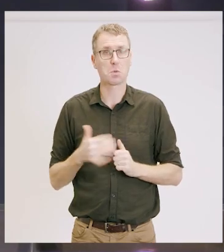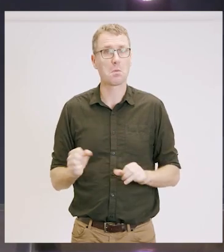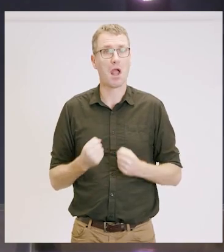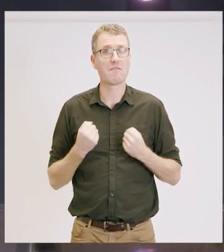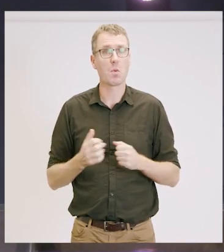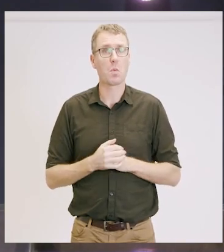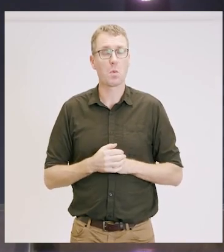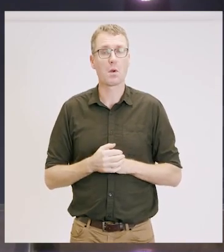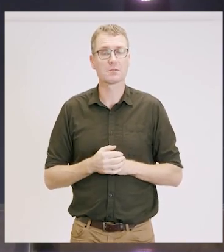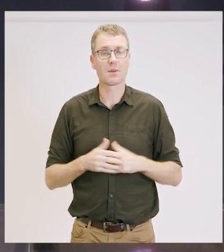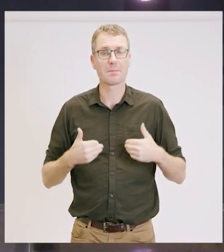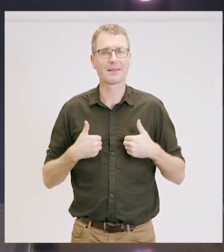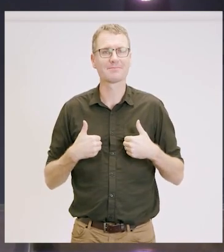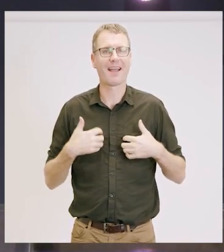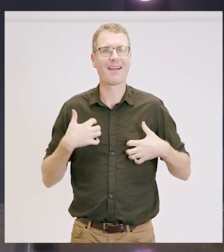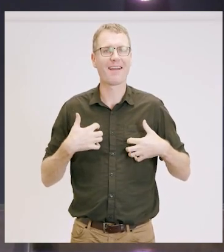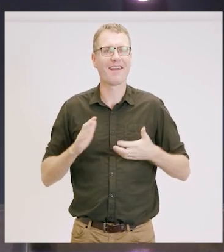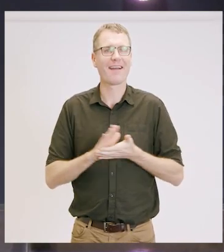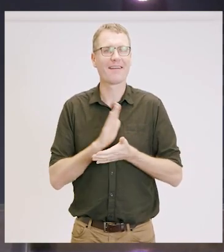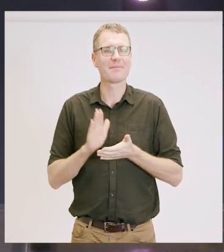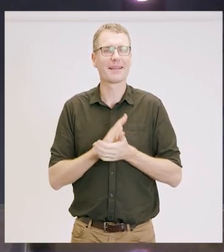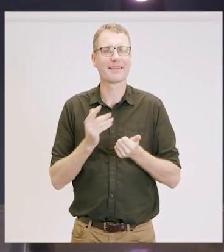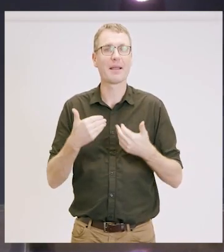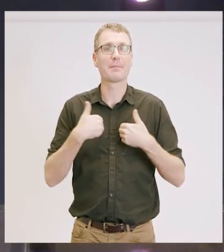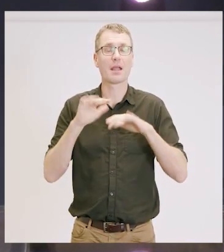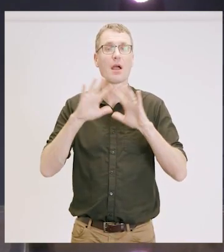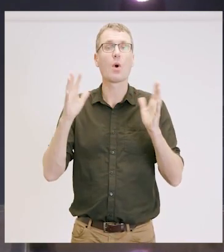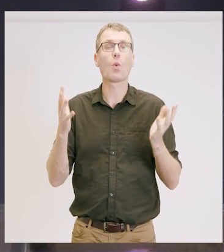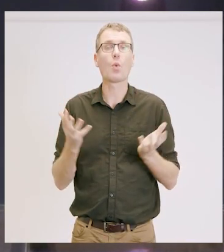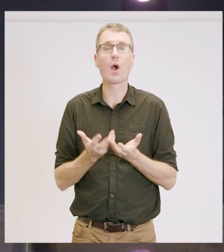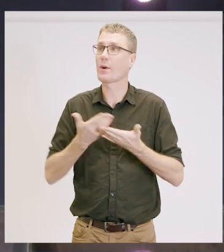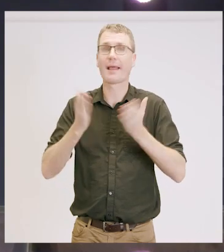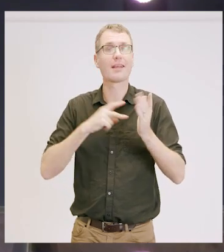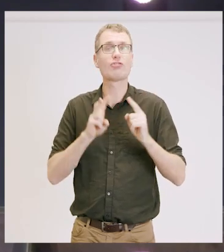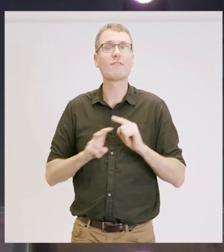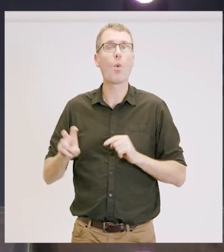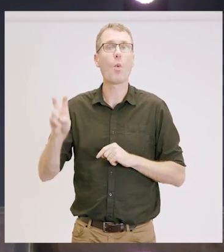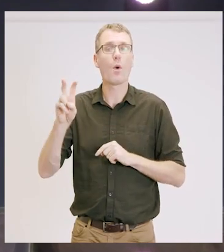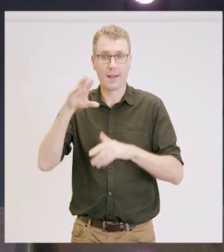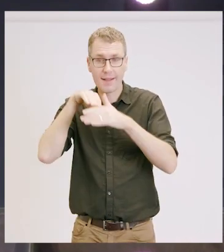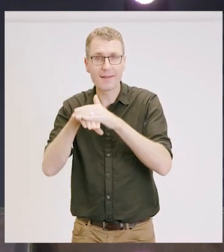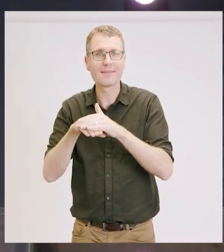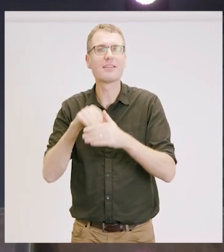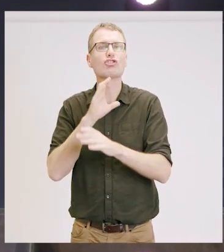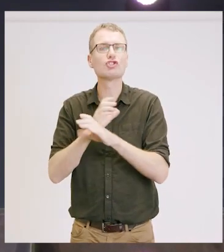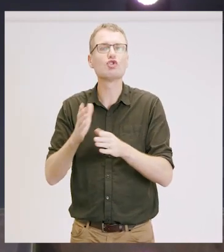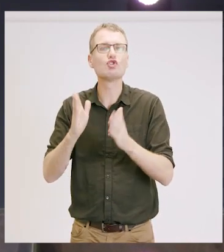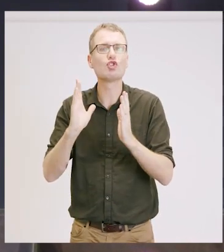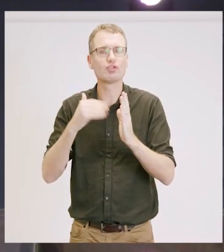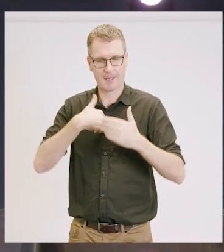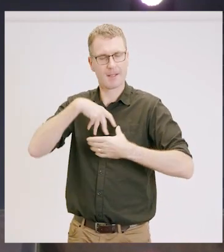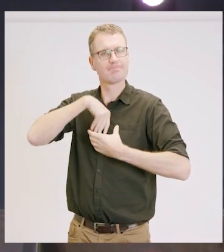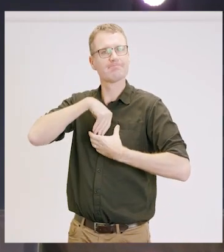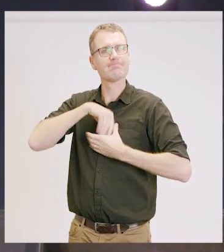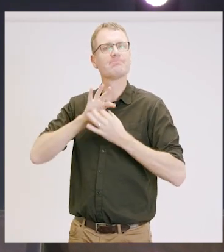family. And that is a powerful thing in and of itself. I'm so thrilled that anywhere I go in the world, I can go into